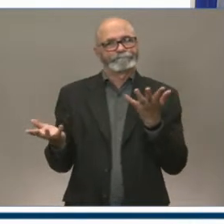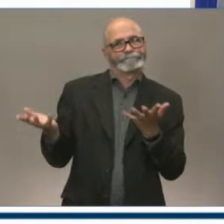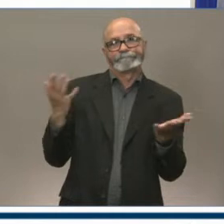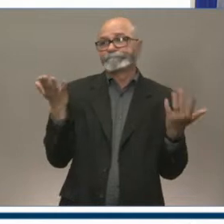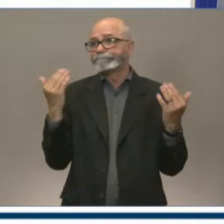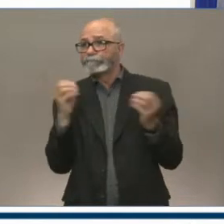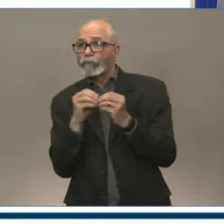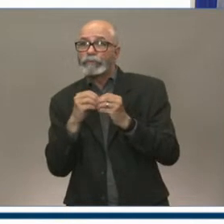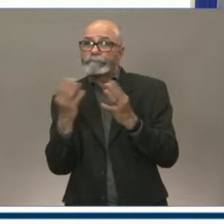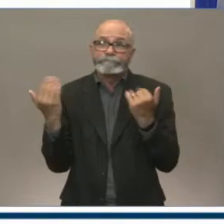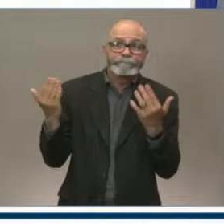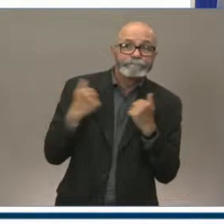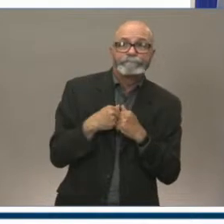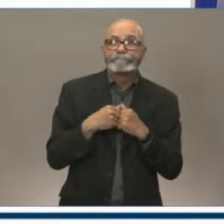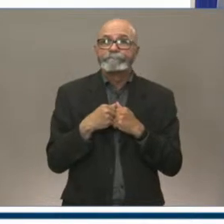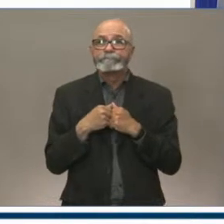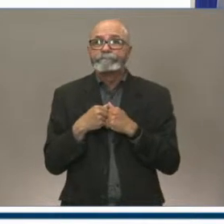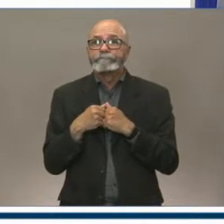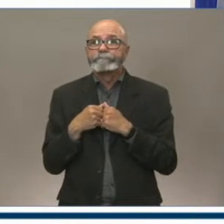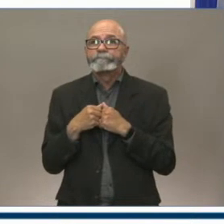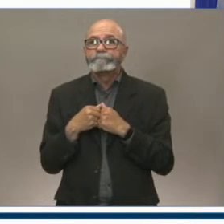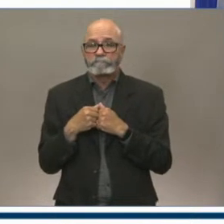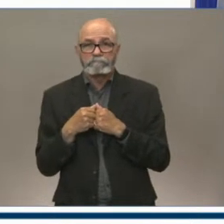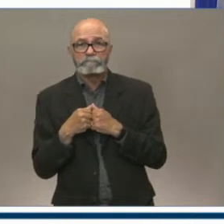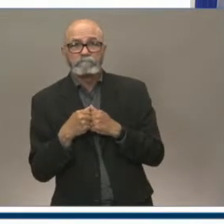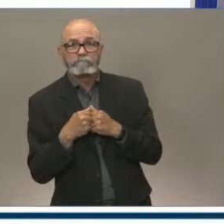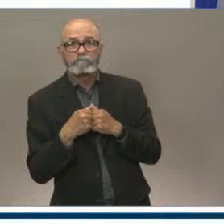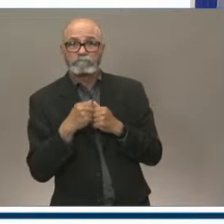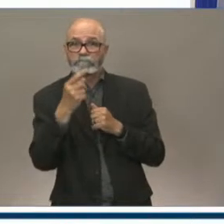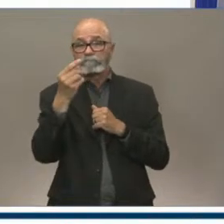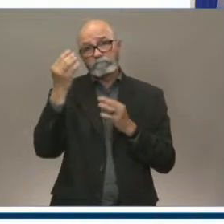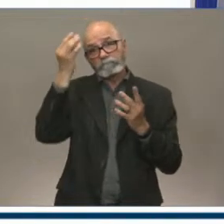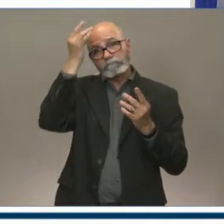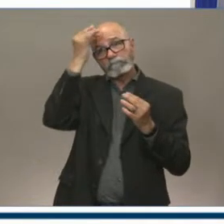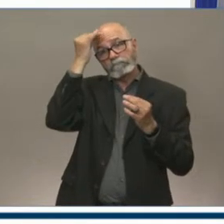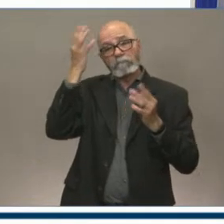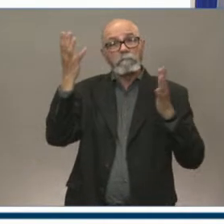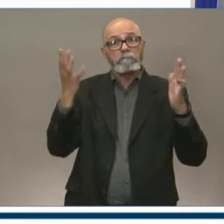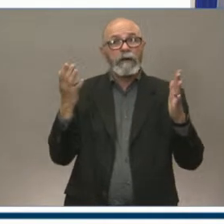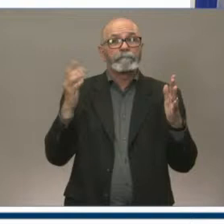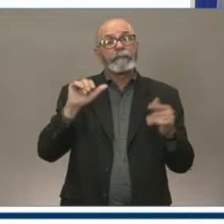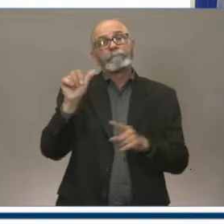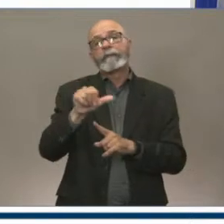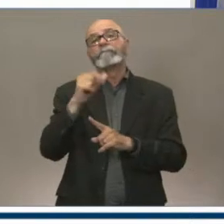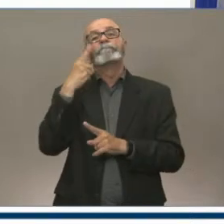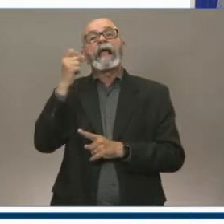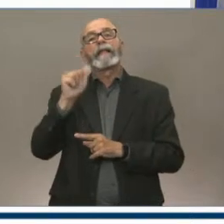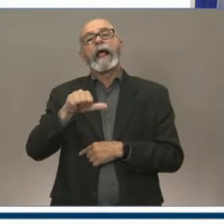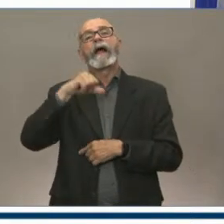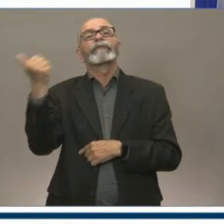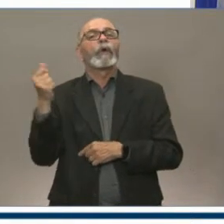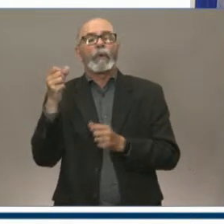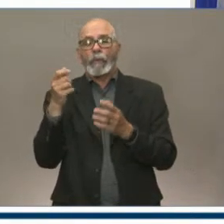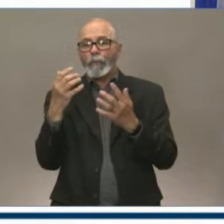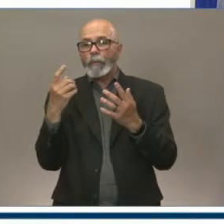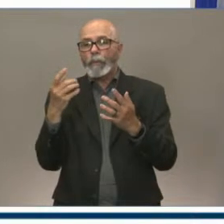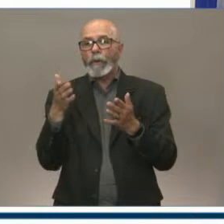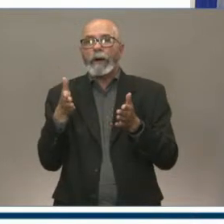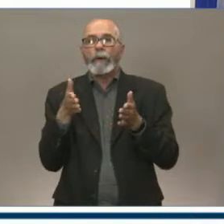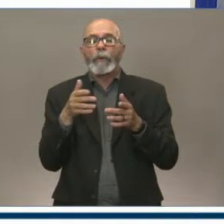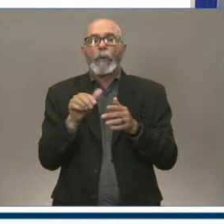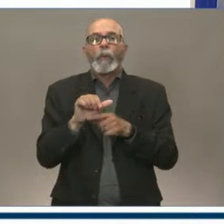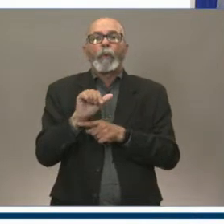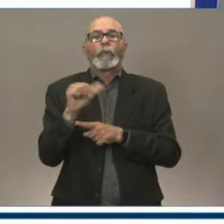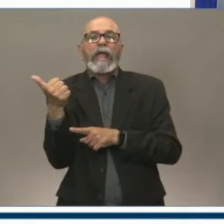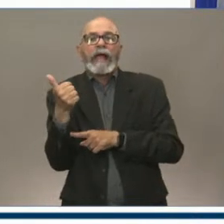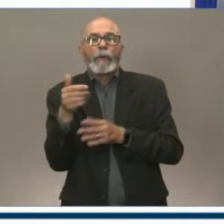also, had you given any thought at all to changing the strategy or the rollout for vaccines at this point, given the situation we're